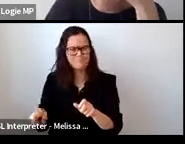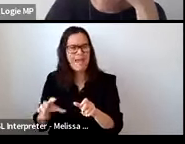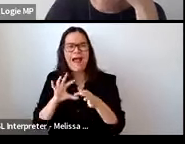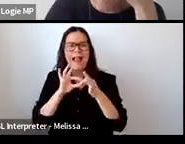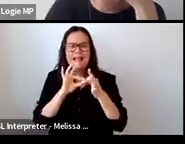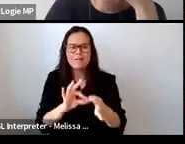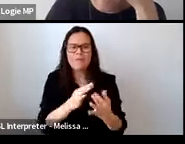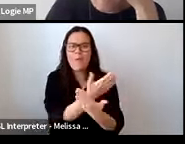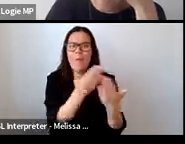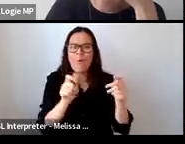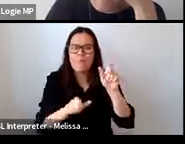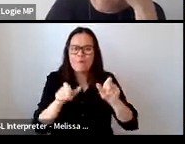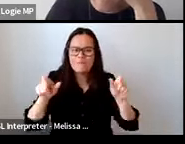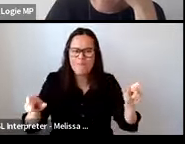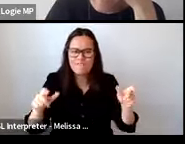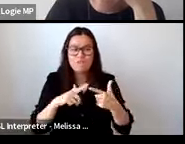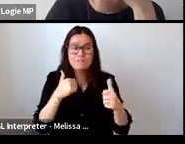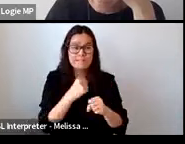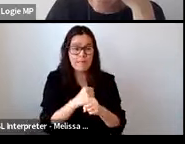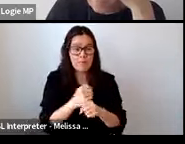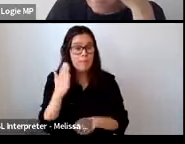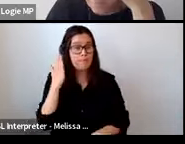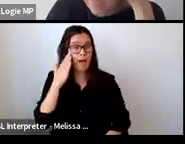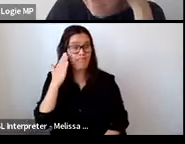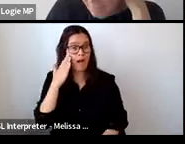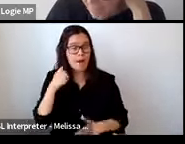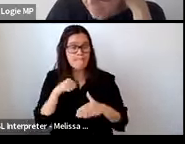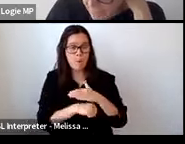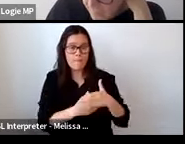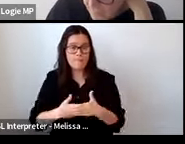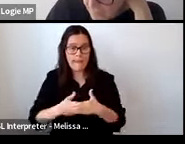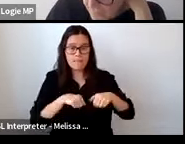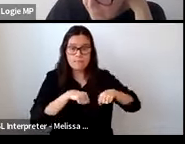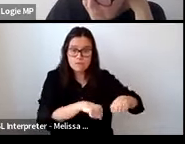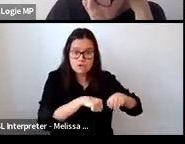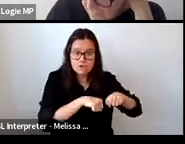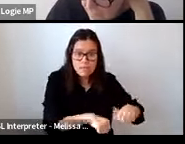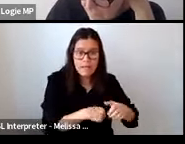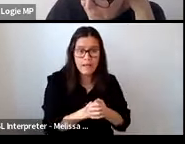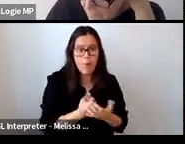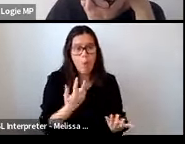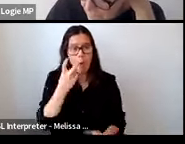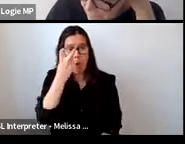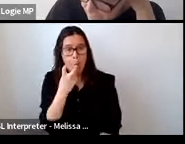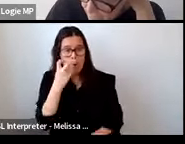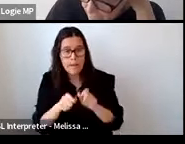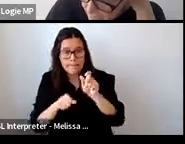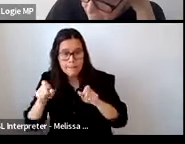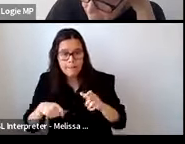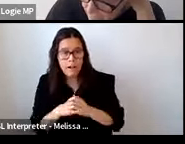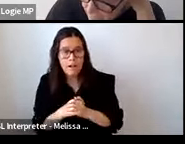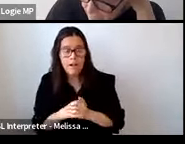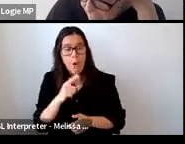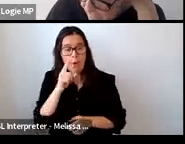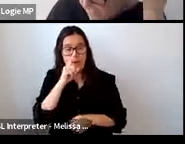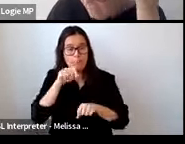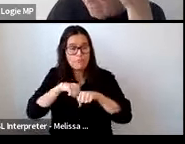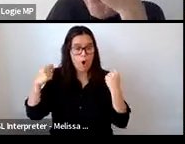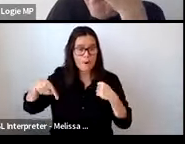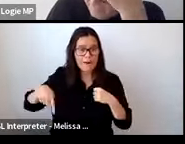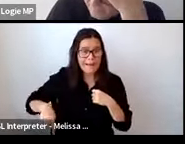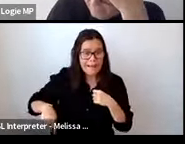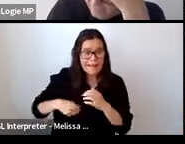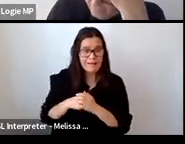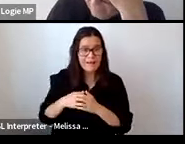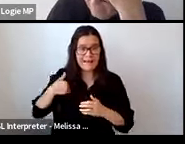with pushchairs, older people, people temporarily on crutches, people carrying luggage, visitors,